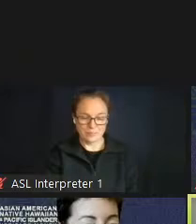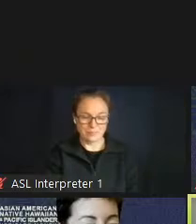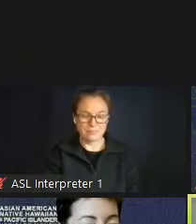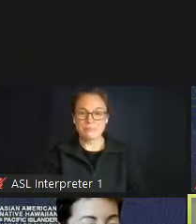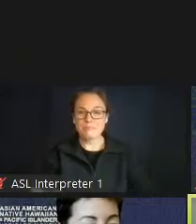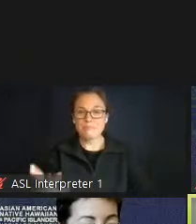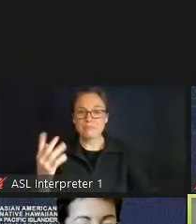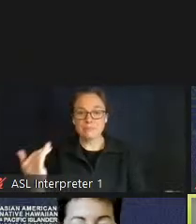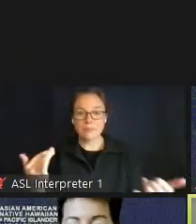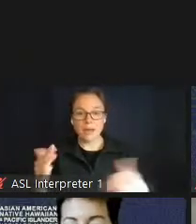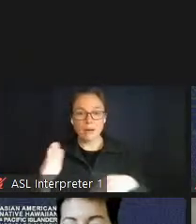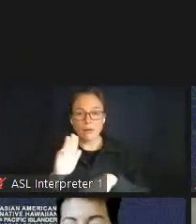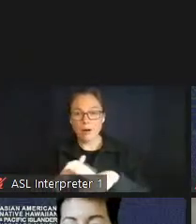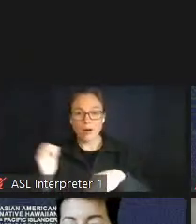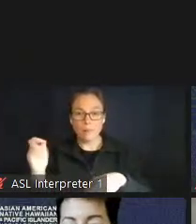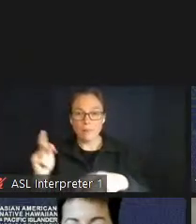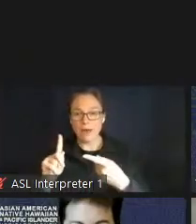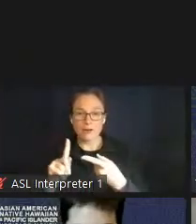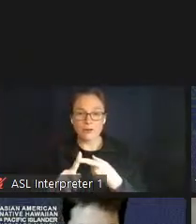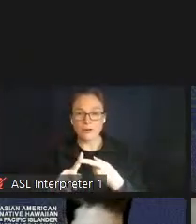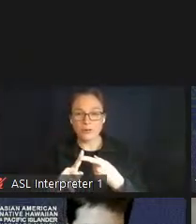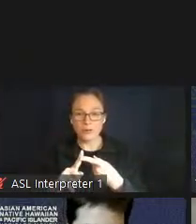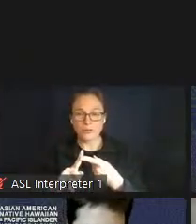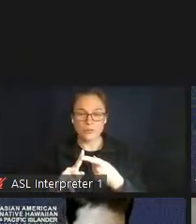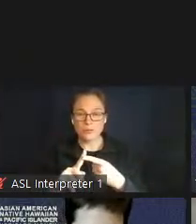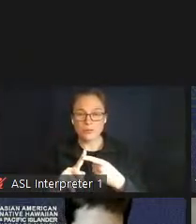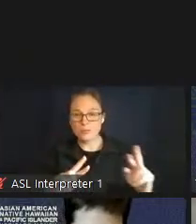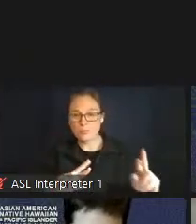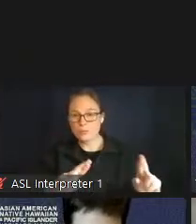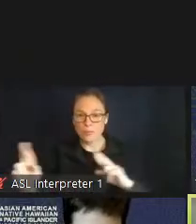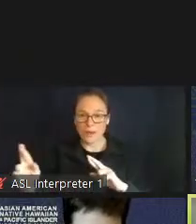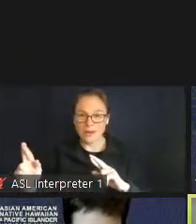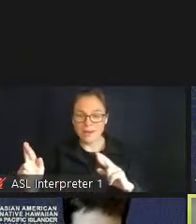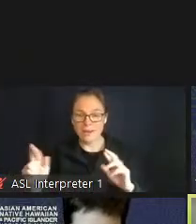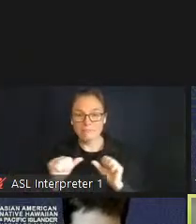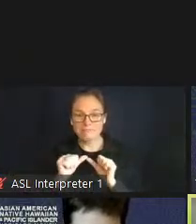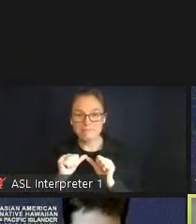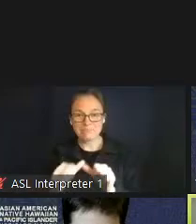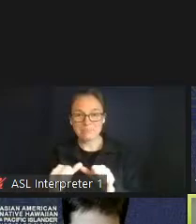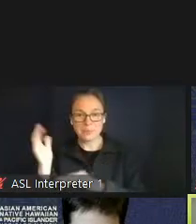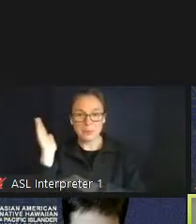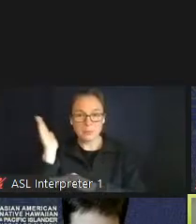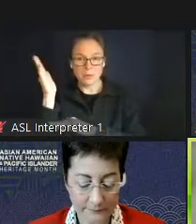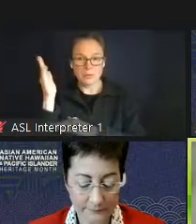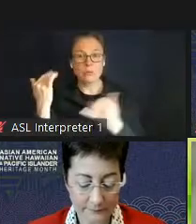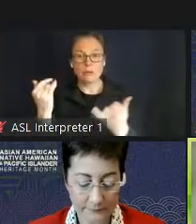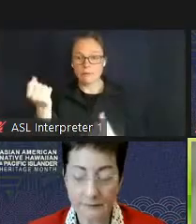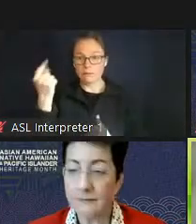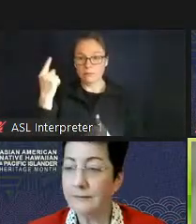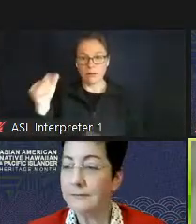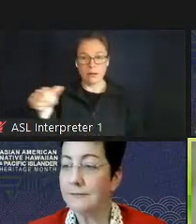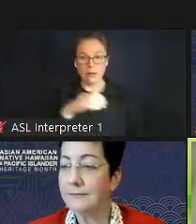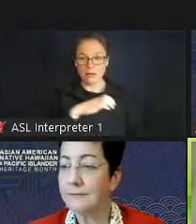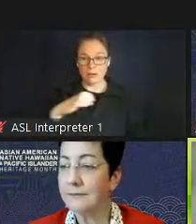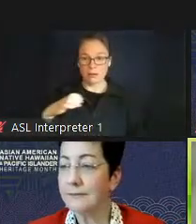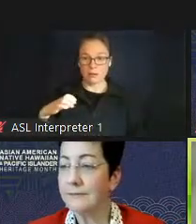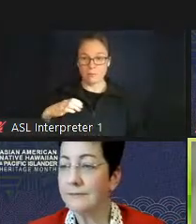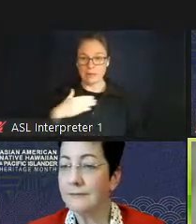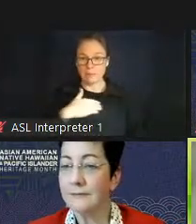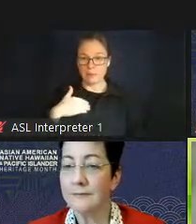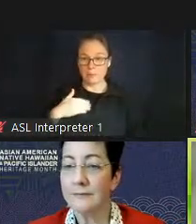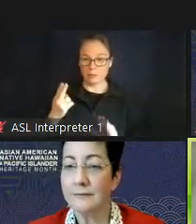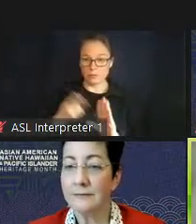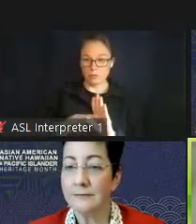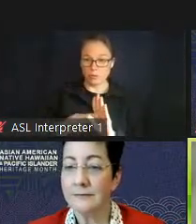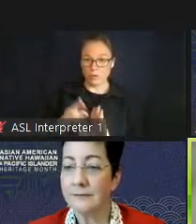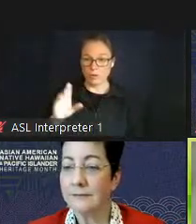much. Yes, ma'am. Thank you. Mhm. At this time, I understand we have another committee member who's joined us. Clerk Moss, would you like